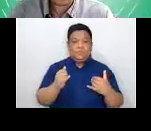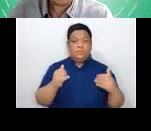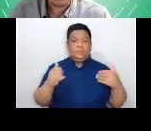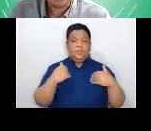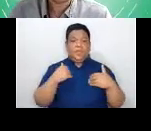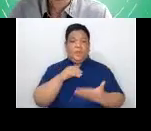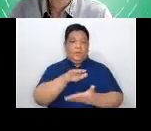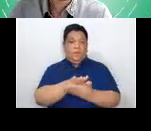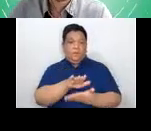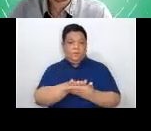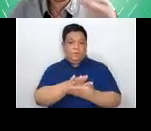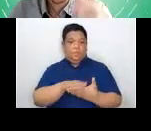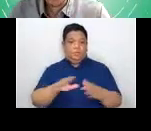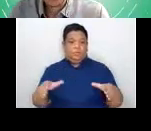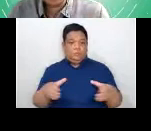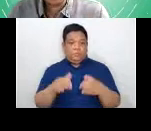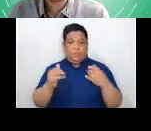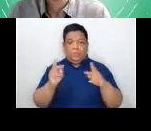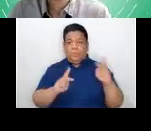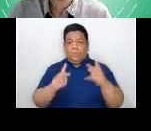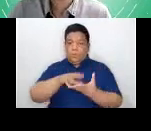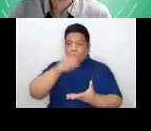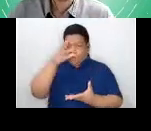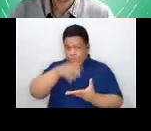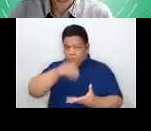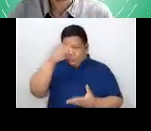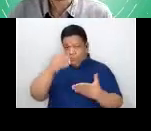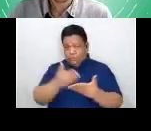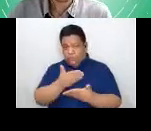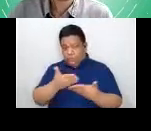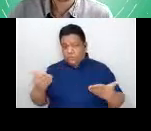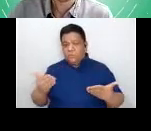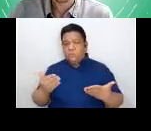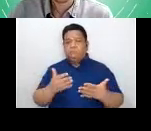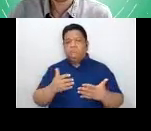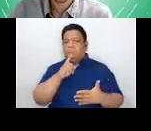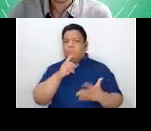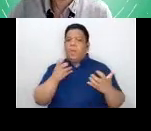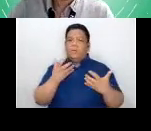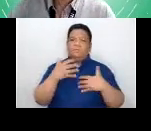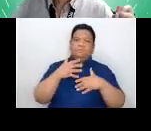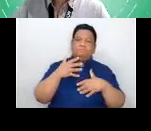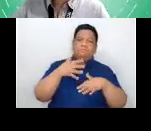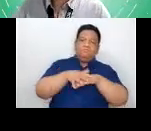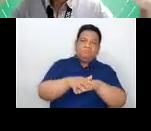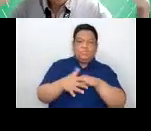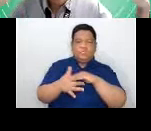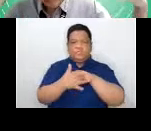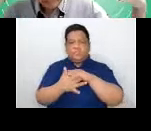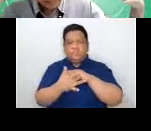because people are learning about new things, it's only natural for them to want to integrate digital mediums. And what's cool